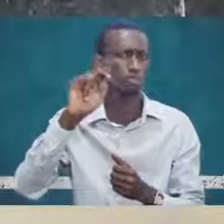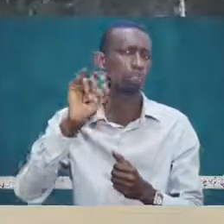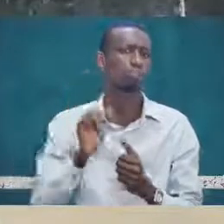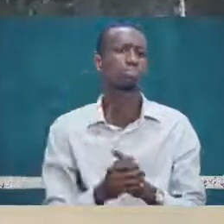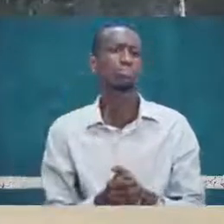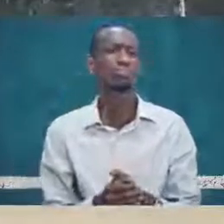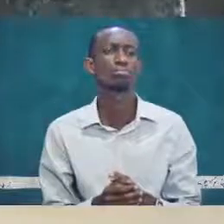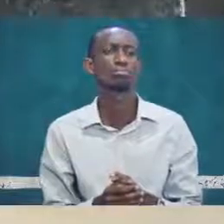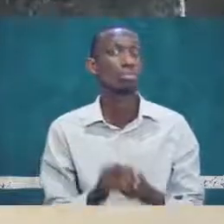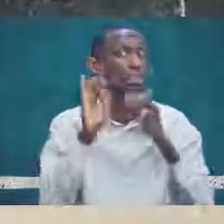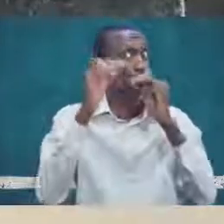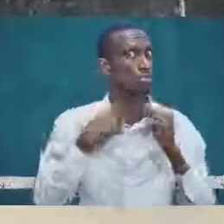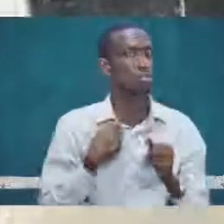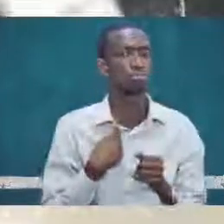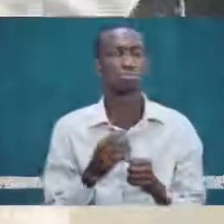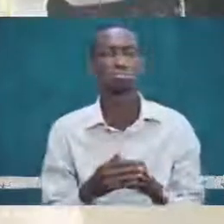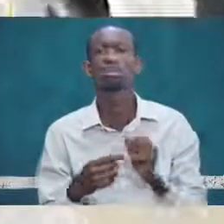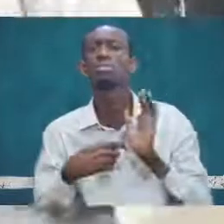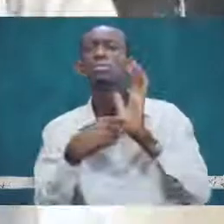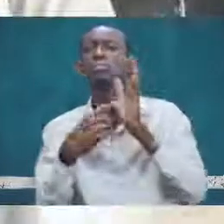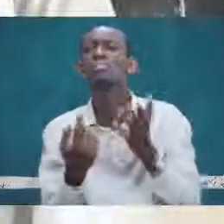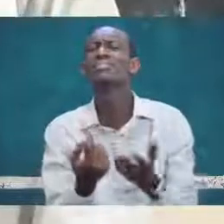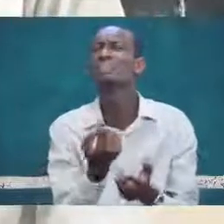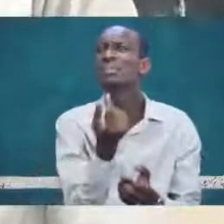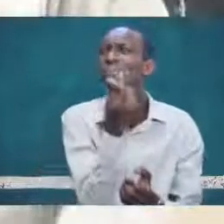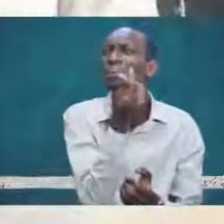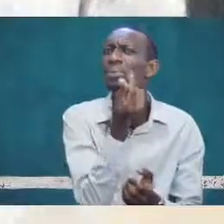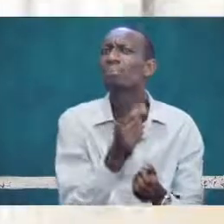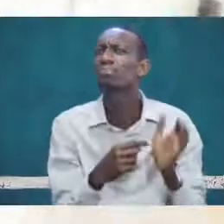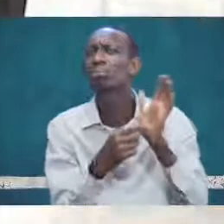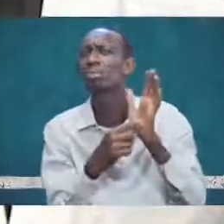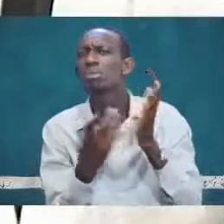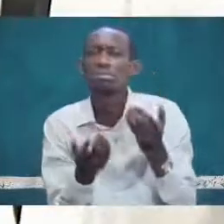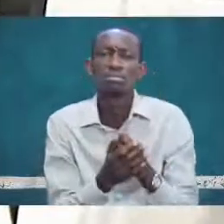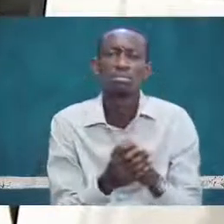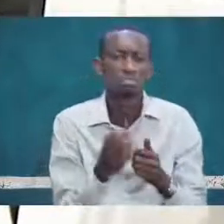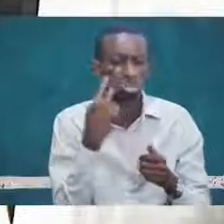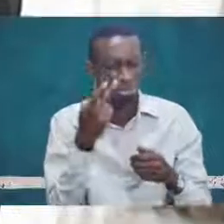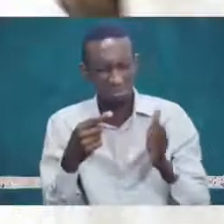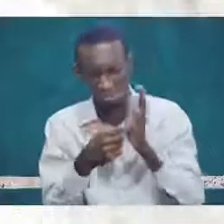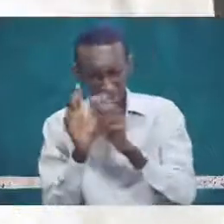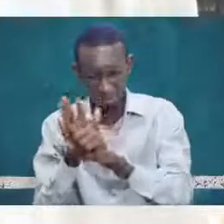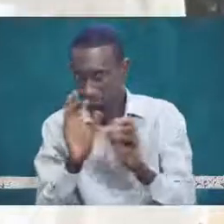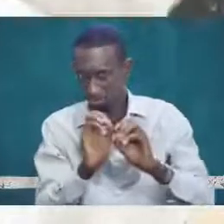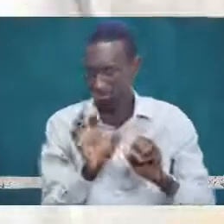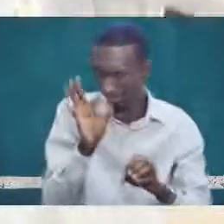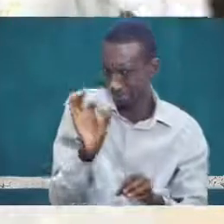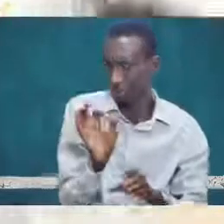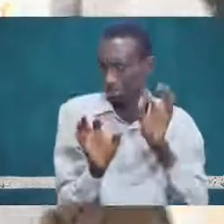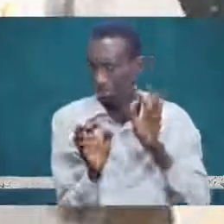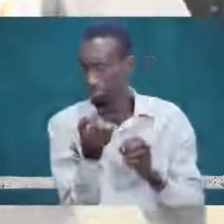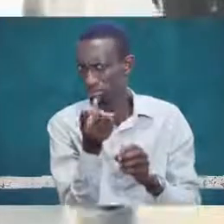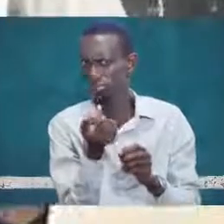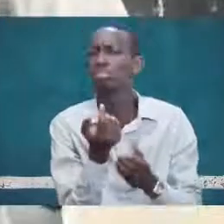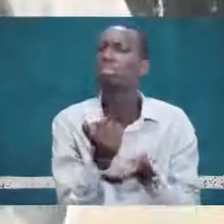Now, if I take you, probably giving some few examples, I'll not look at very many of them. I'm just helping those